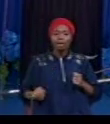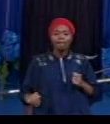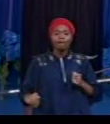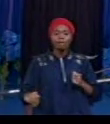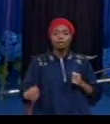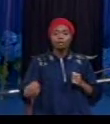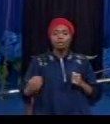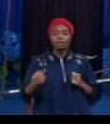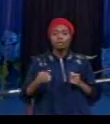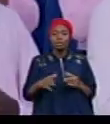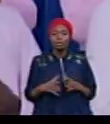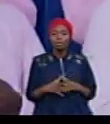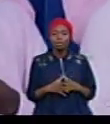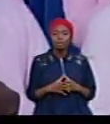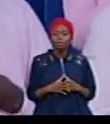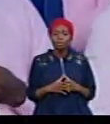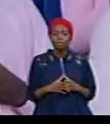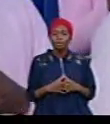forevermore.